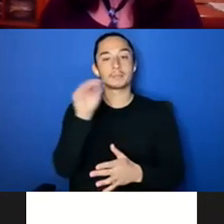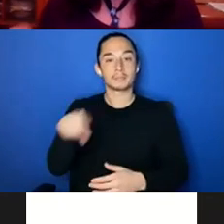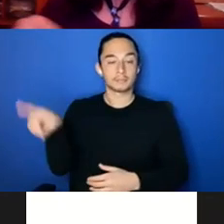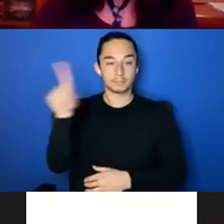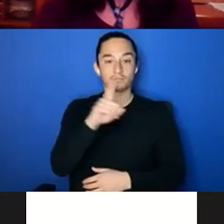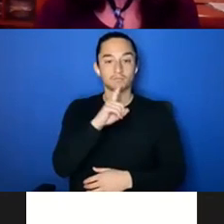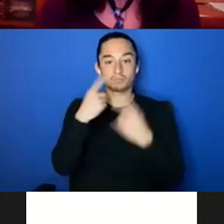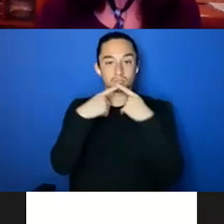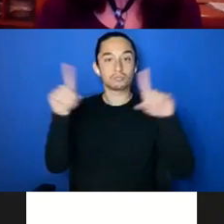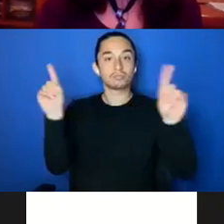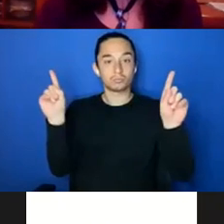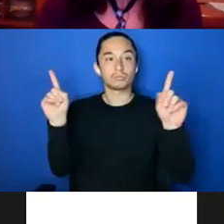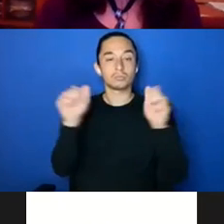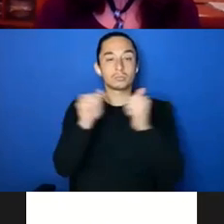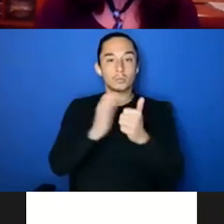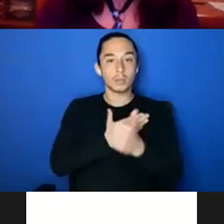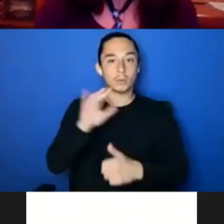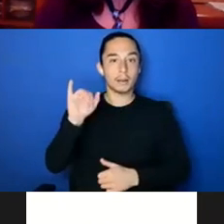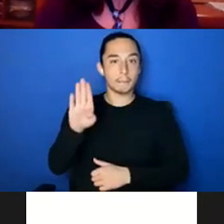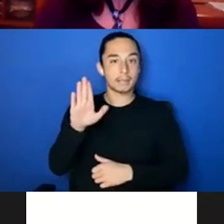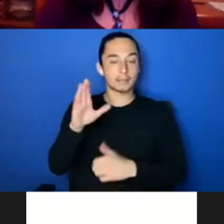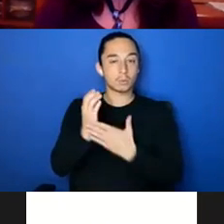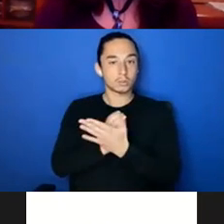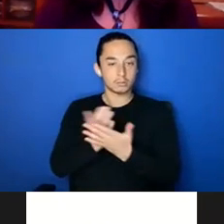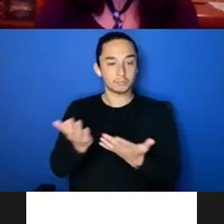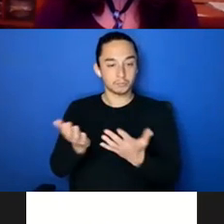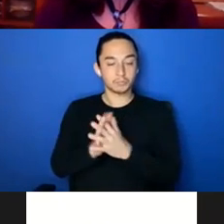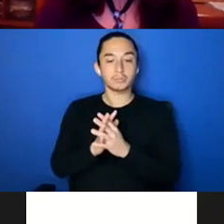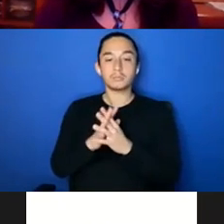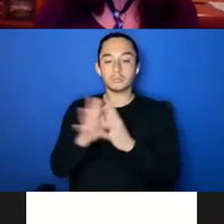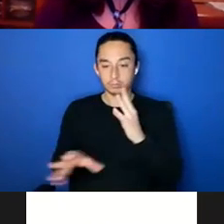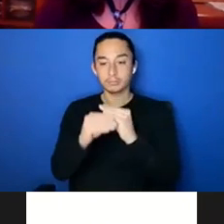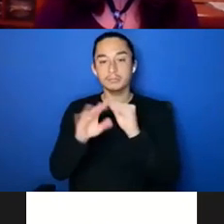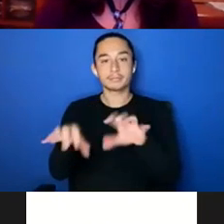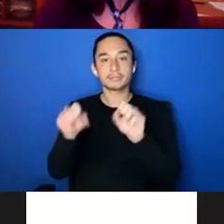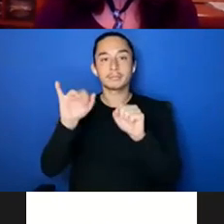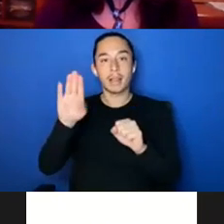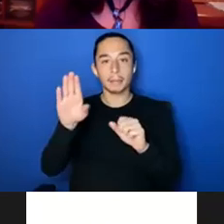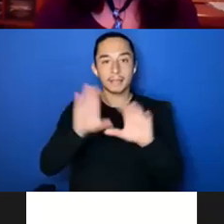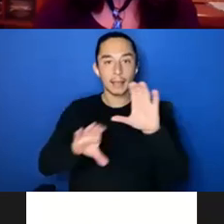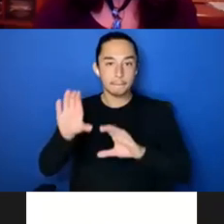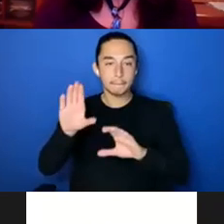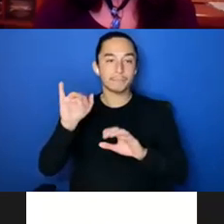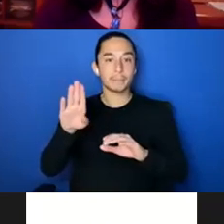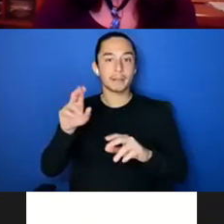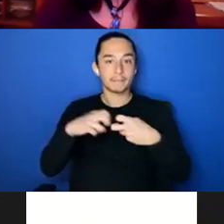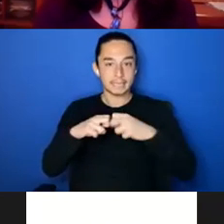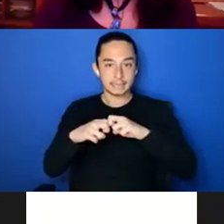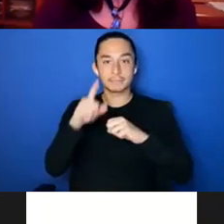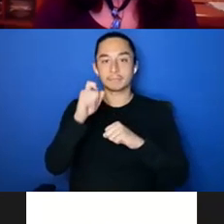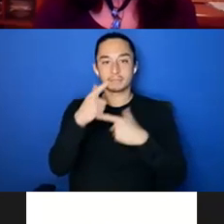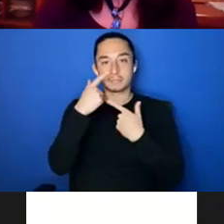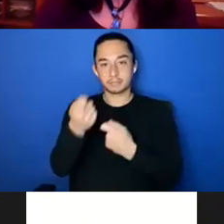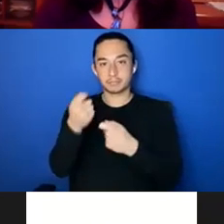very successful with our IB courses. In addition to that, they're doing IB chemistry and IB physics because they're very interested in